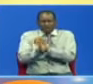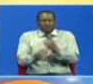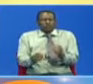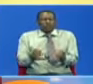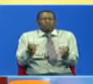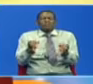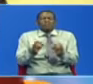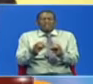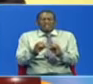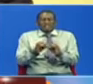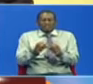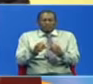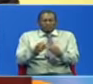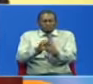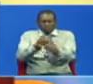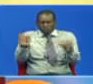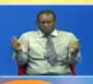not